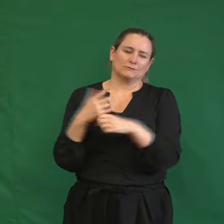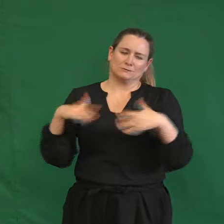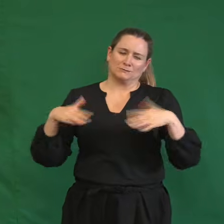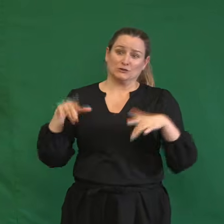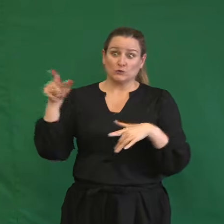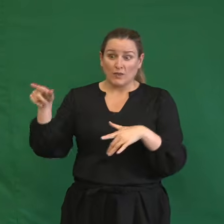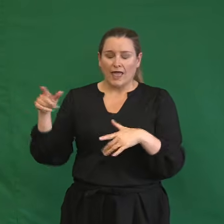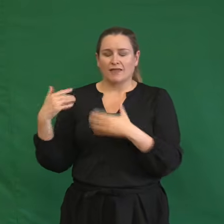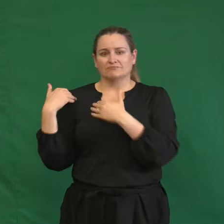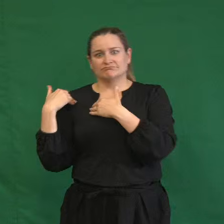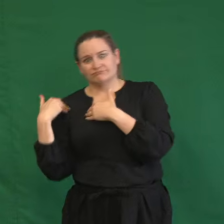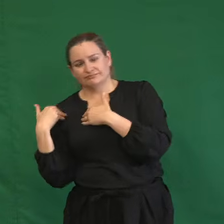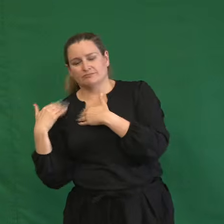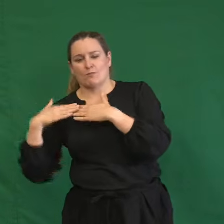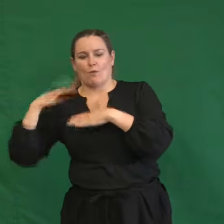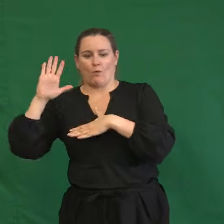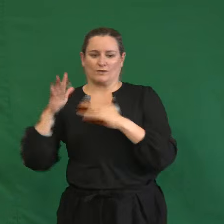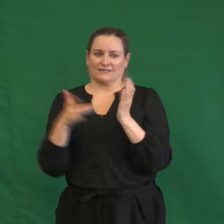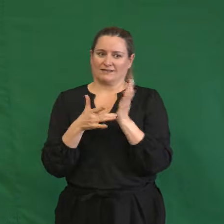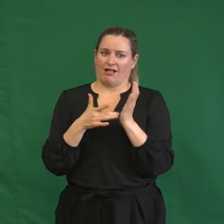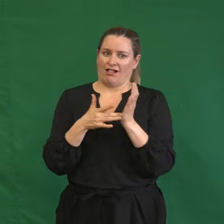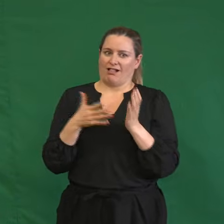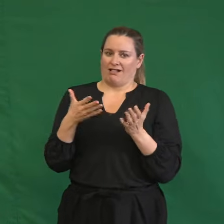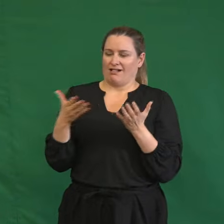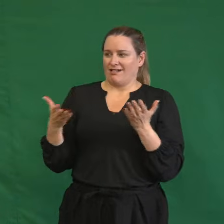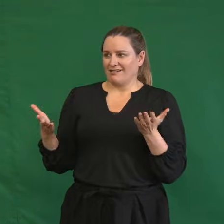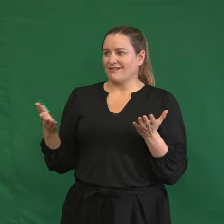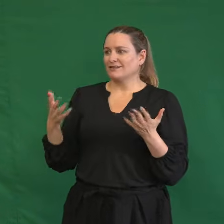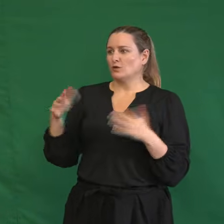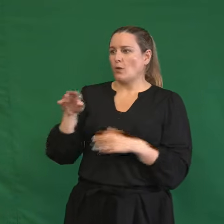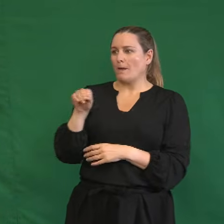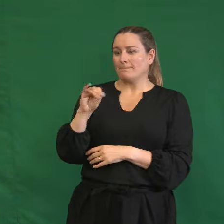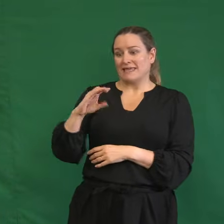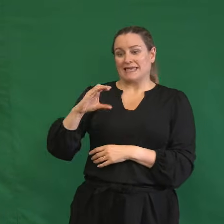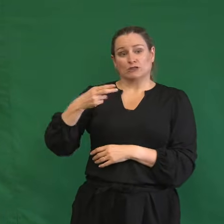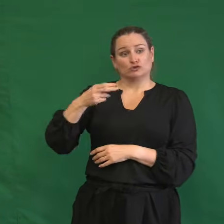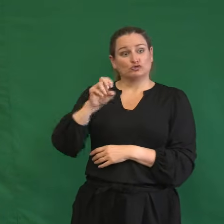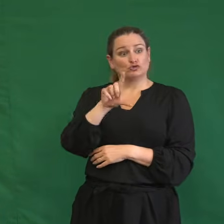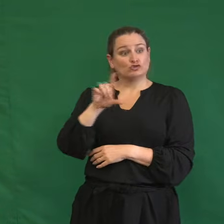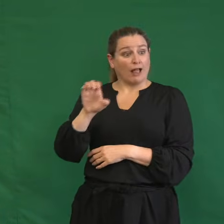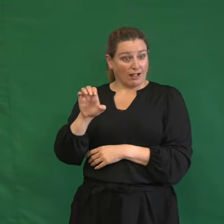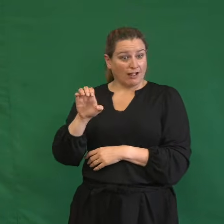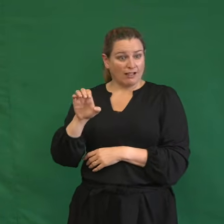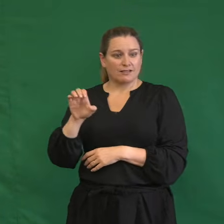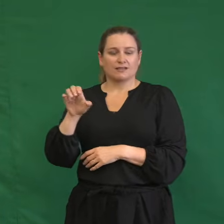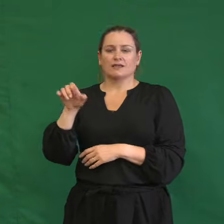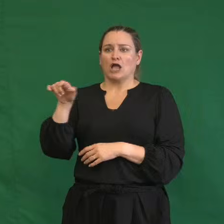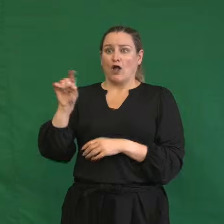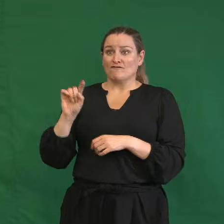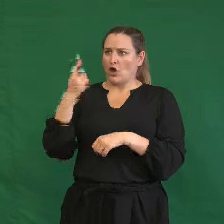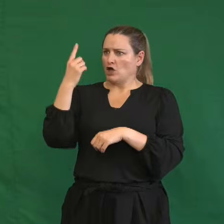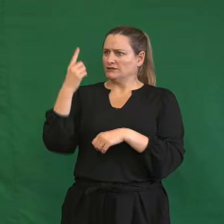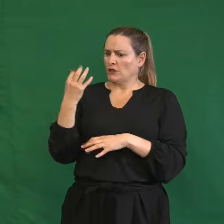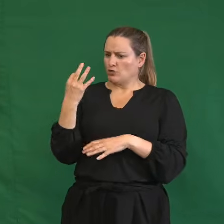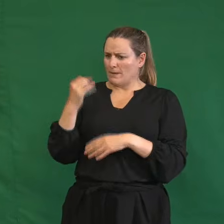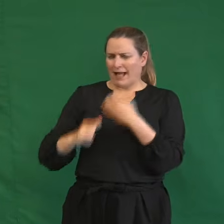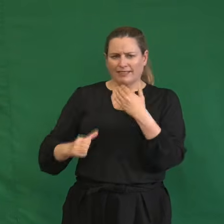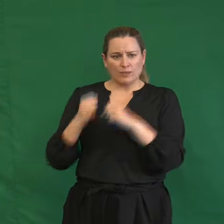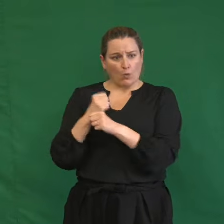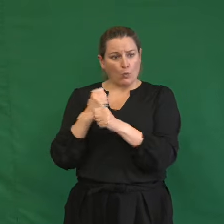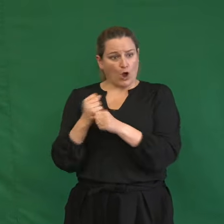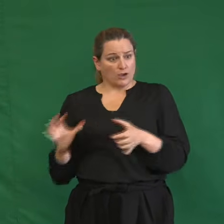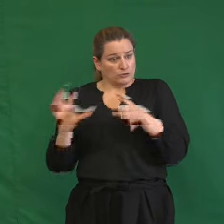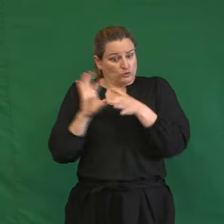lot of the technical stuff behind the scenes. I think Michelle took the first 3 months that she worked at SADiLaR to get an idea of how we